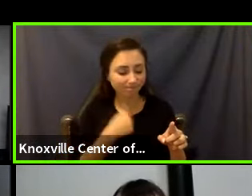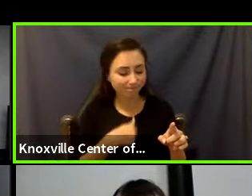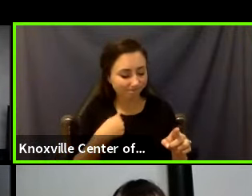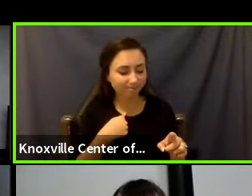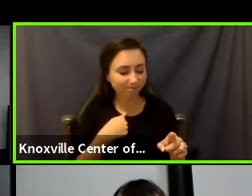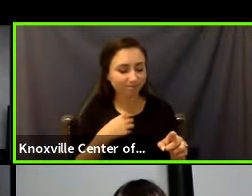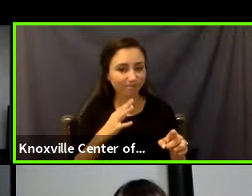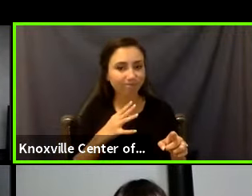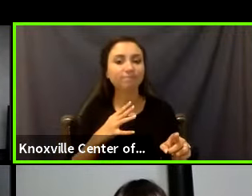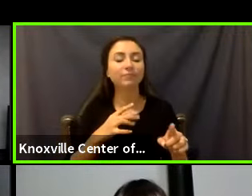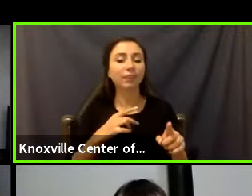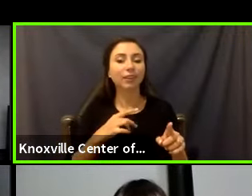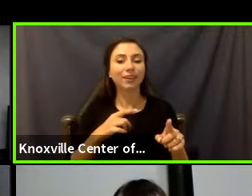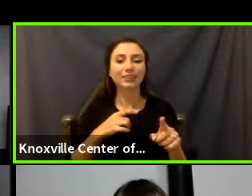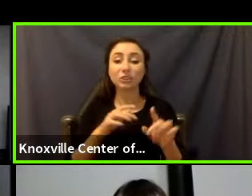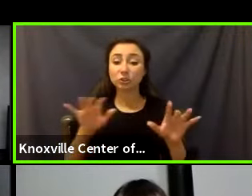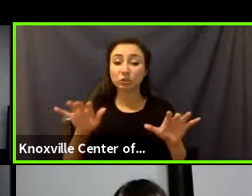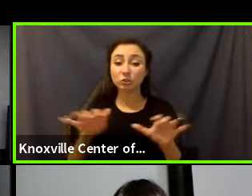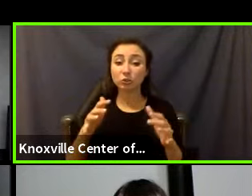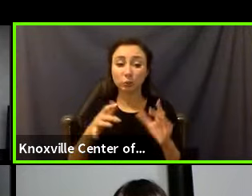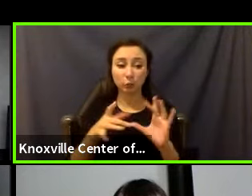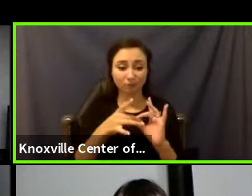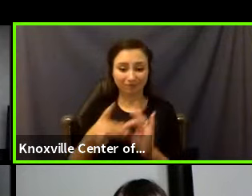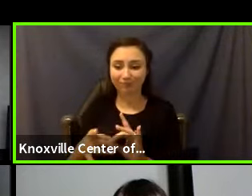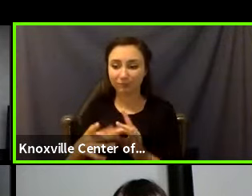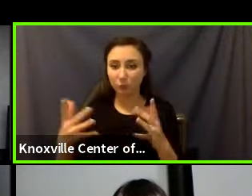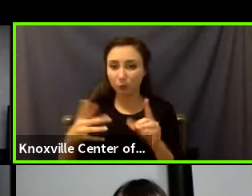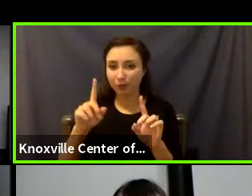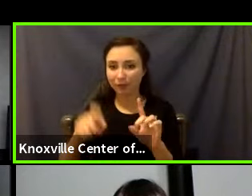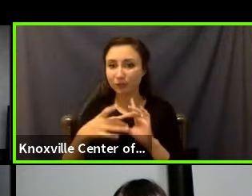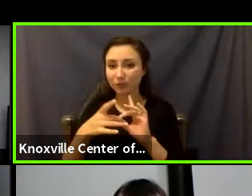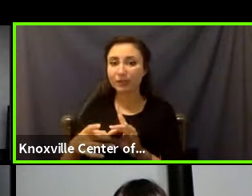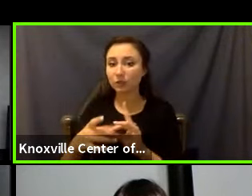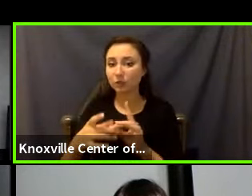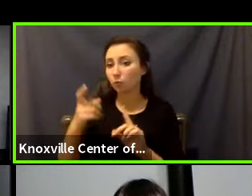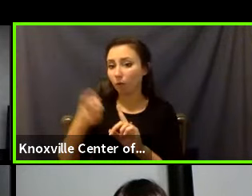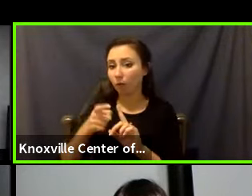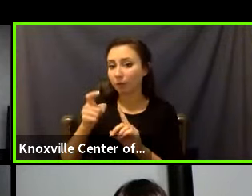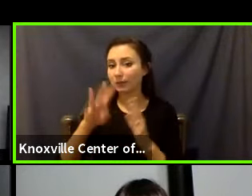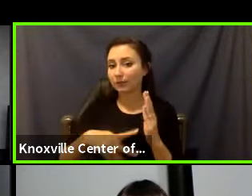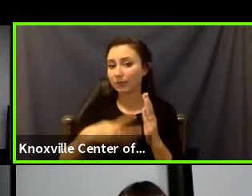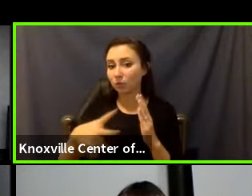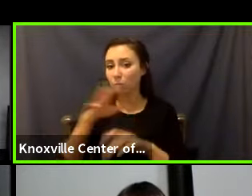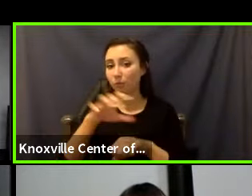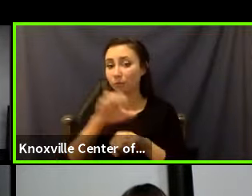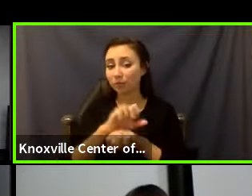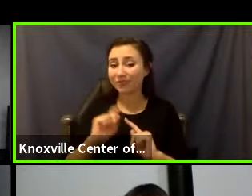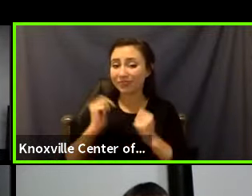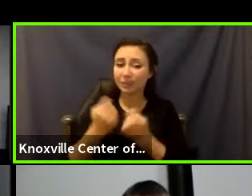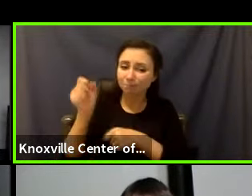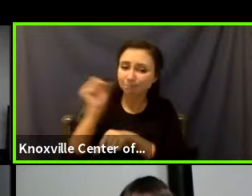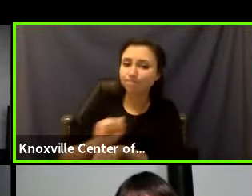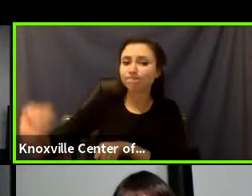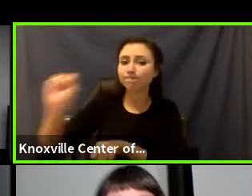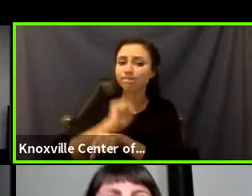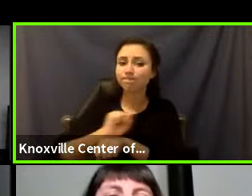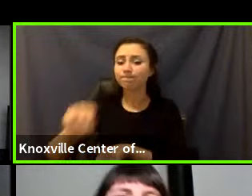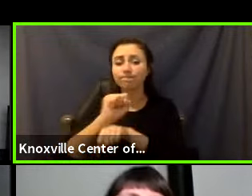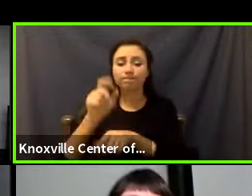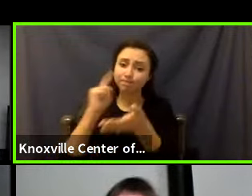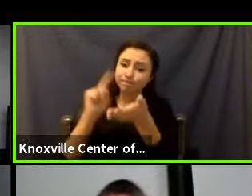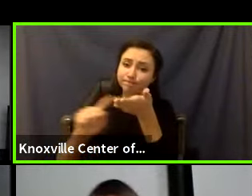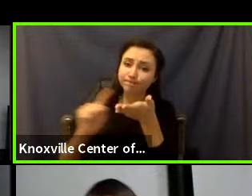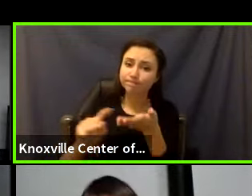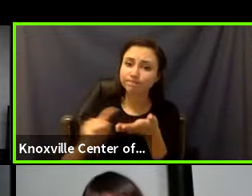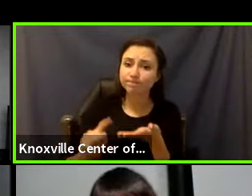what we need it to do related to the automated scheduling of appointments. Our team has worked incredibly hard and has done a lot of research to